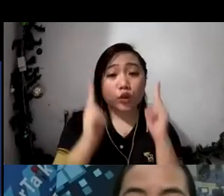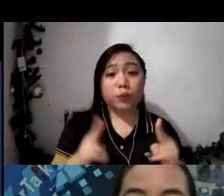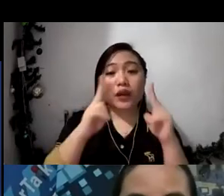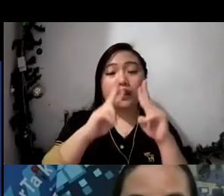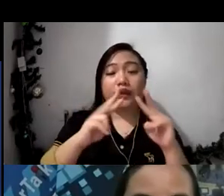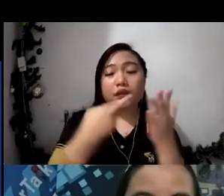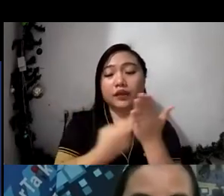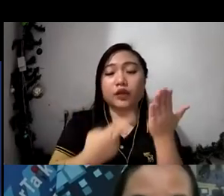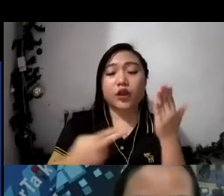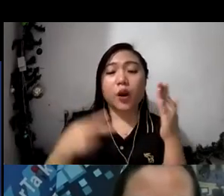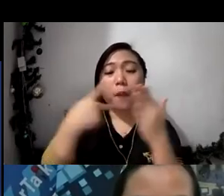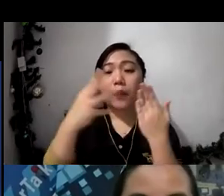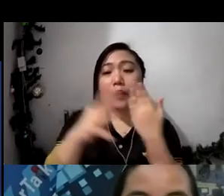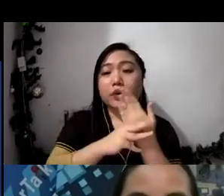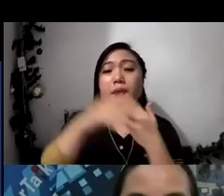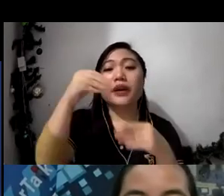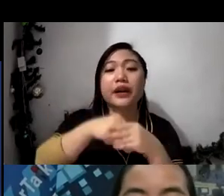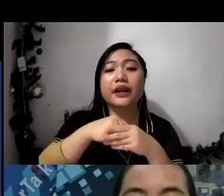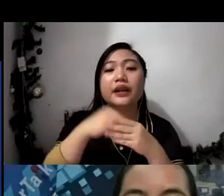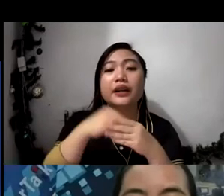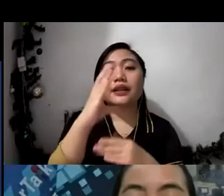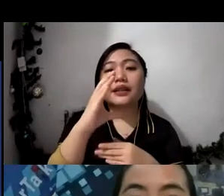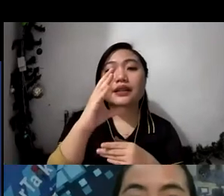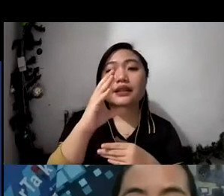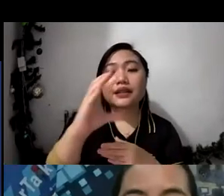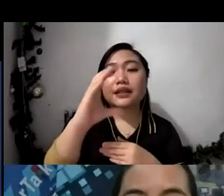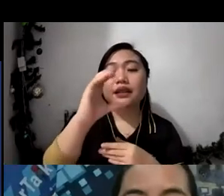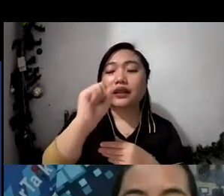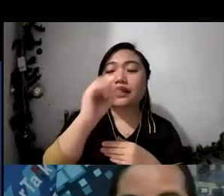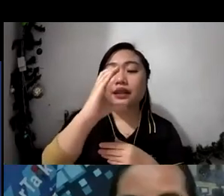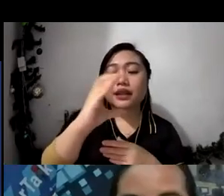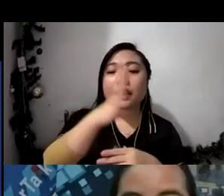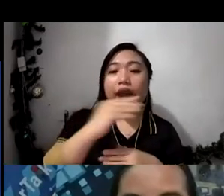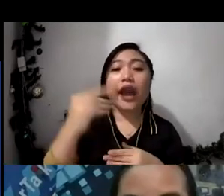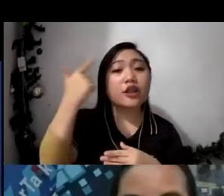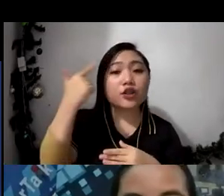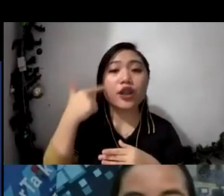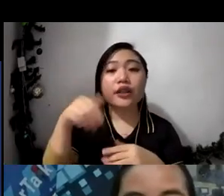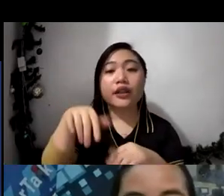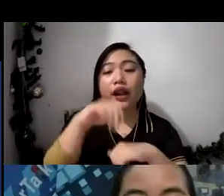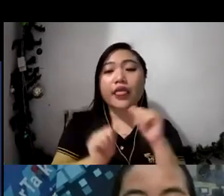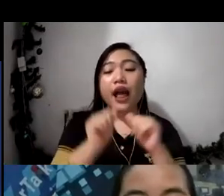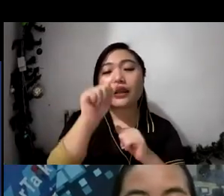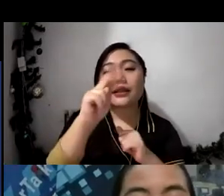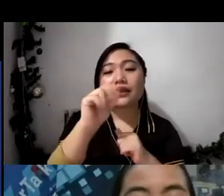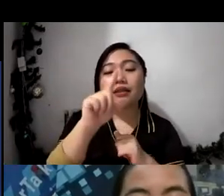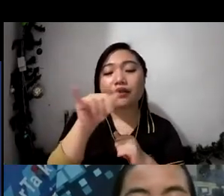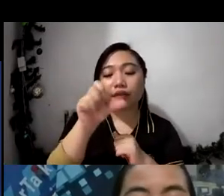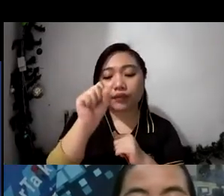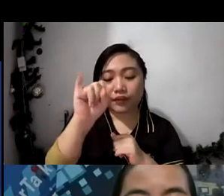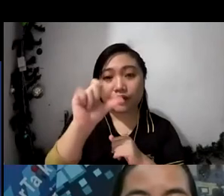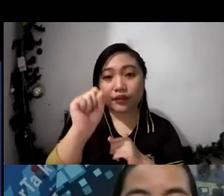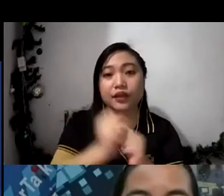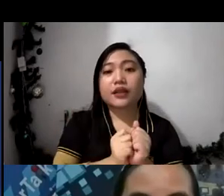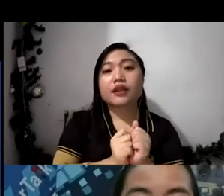the Civil Service Commission and gender analysis of the ADB project on the expanded social